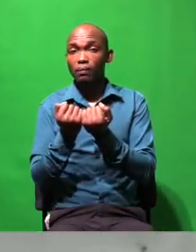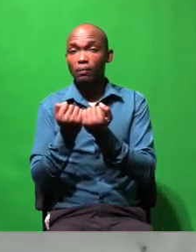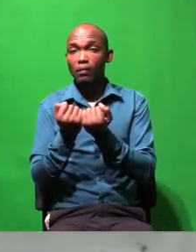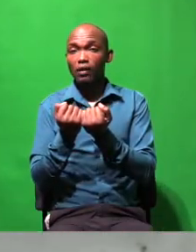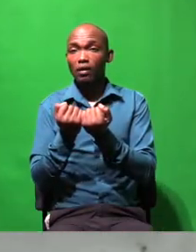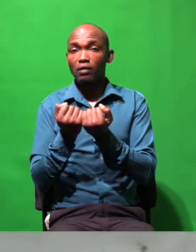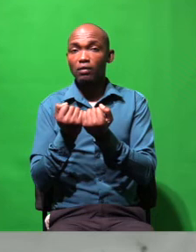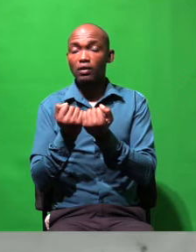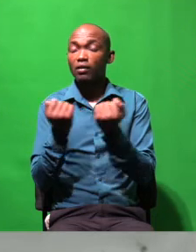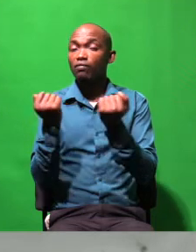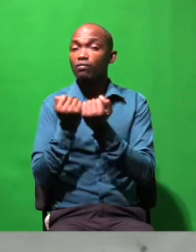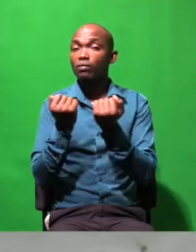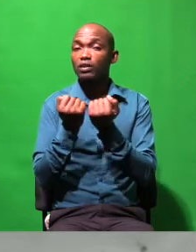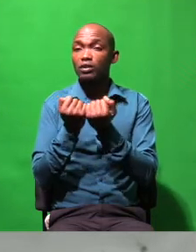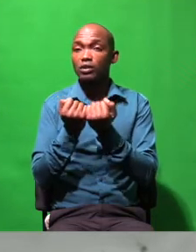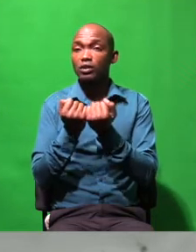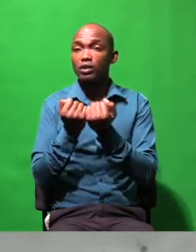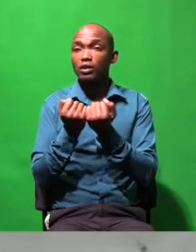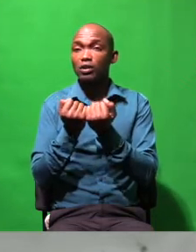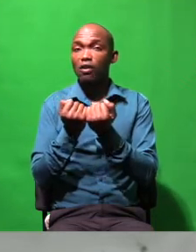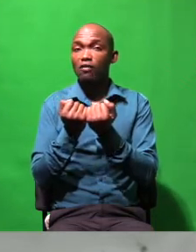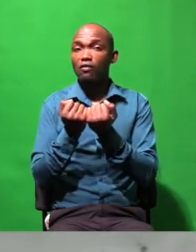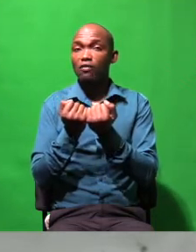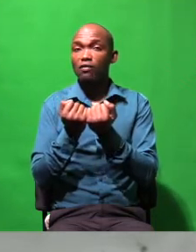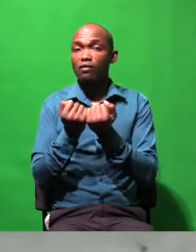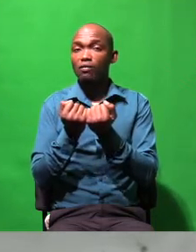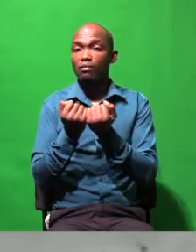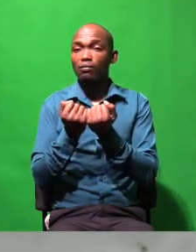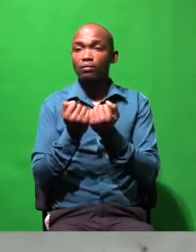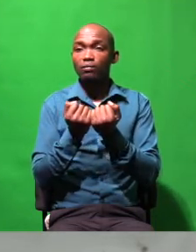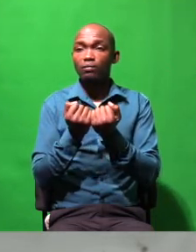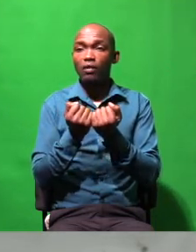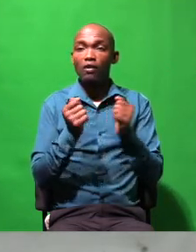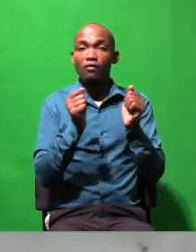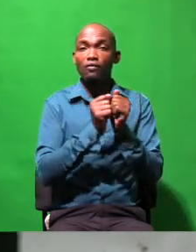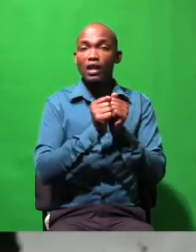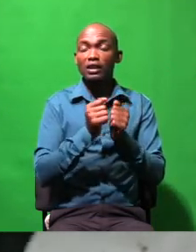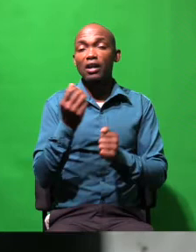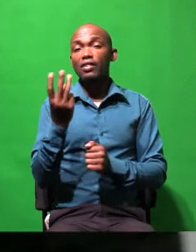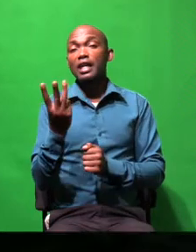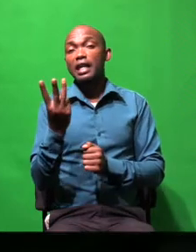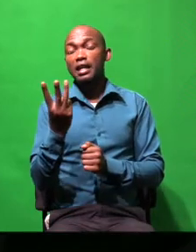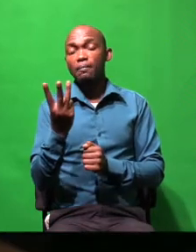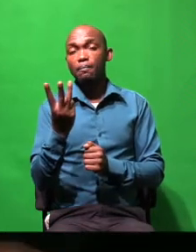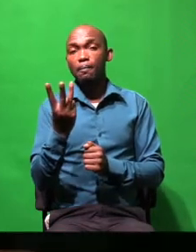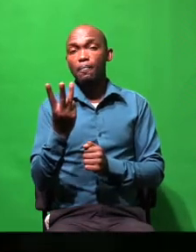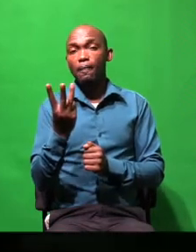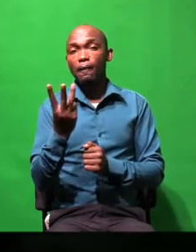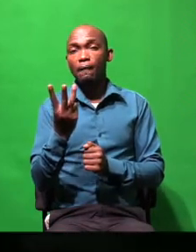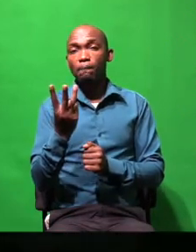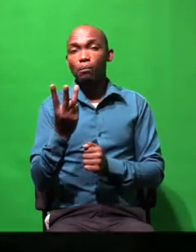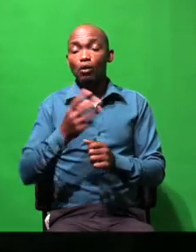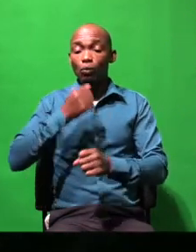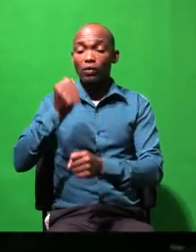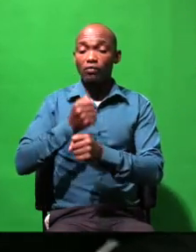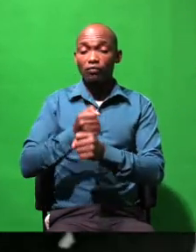formation of factor 3. What is factor 3? And what the